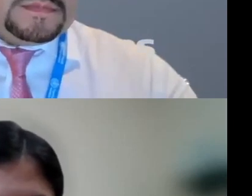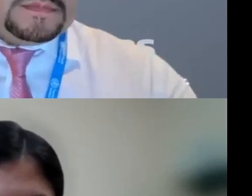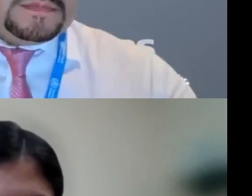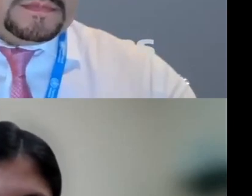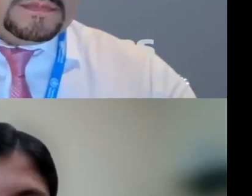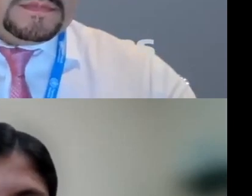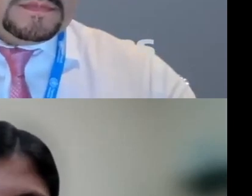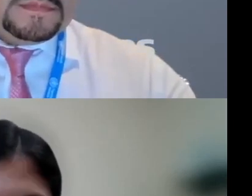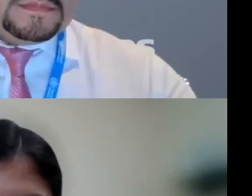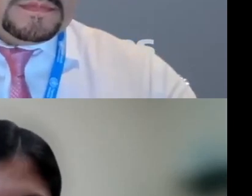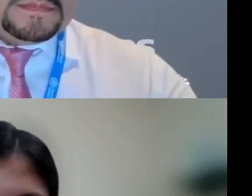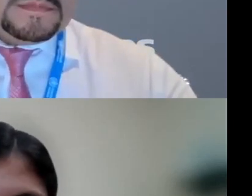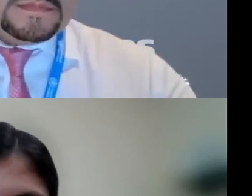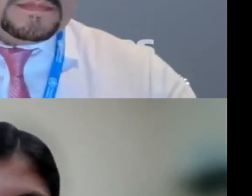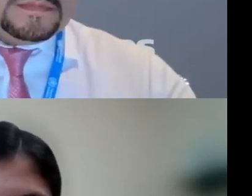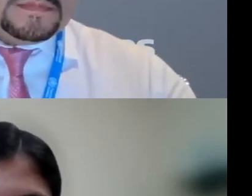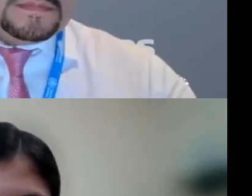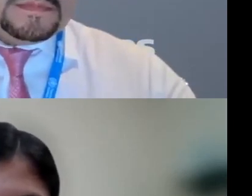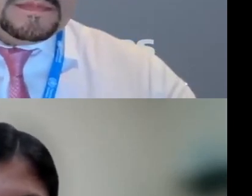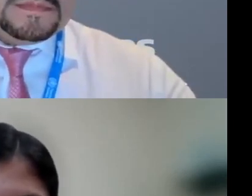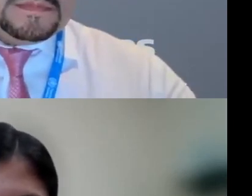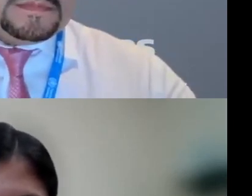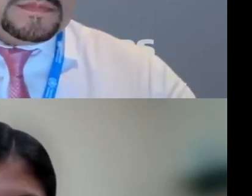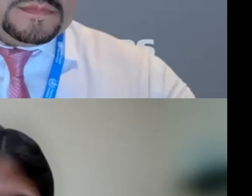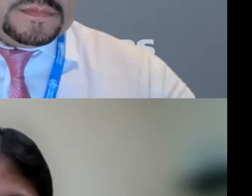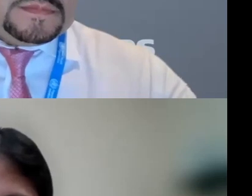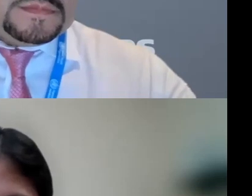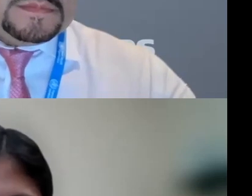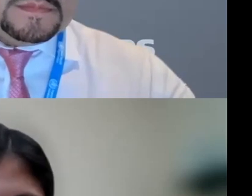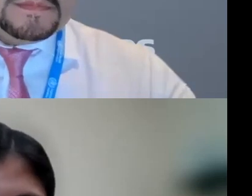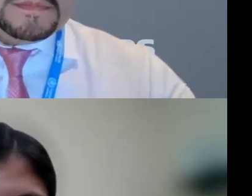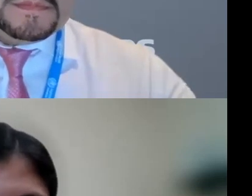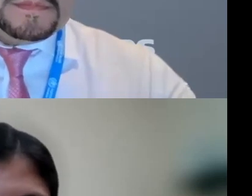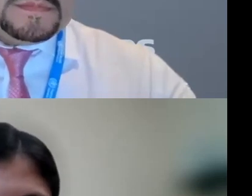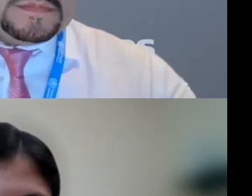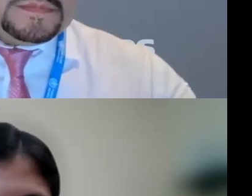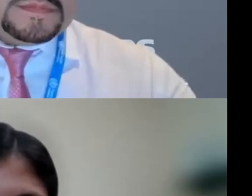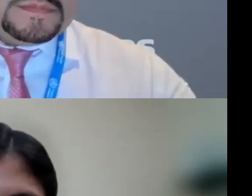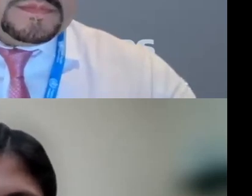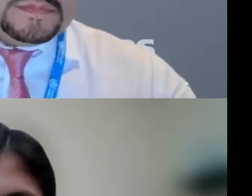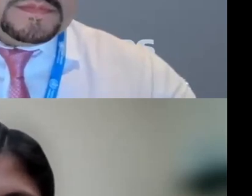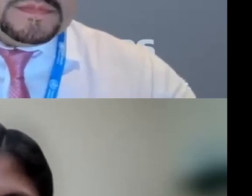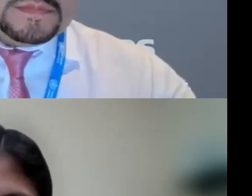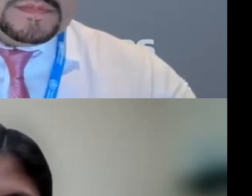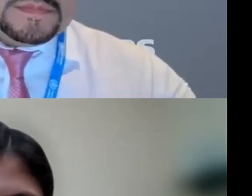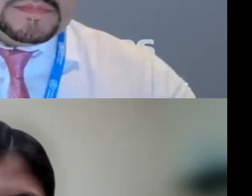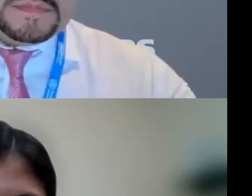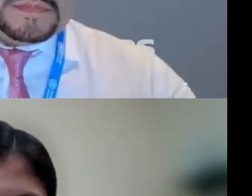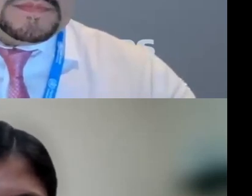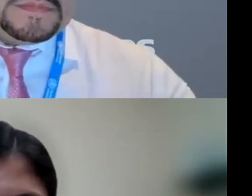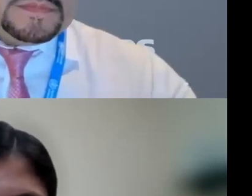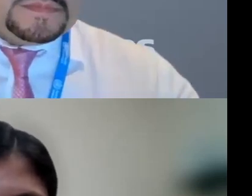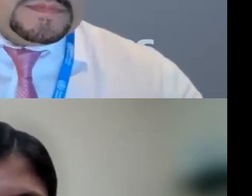disabilities, but to strengthen the participation of persons with disabilities. We do not want to have other